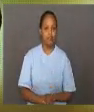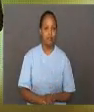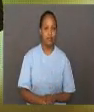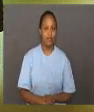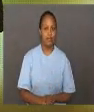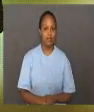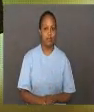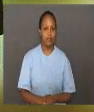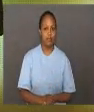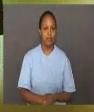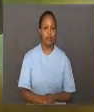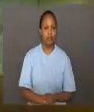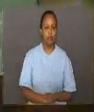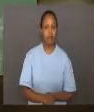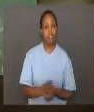for further discussion.